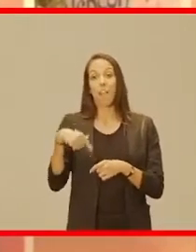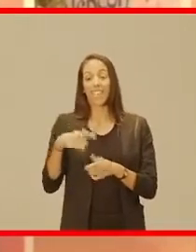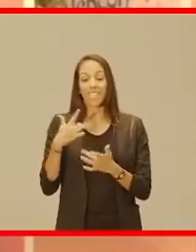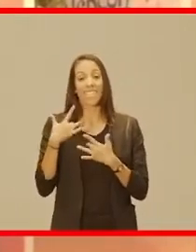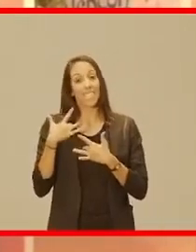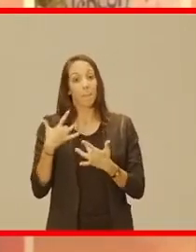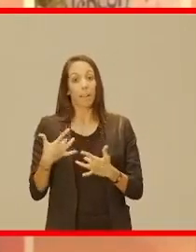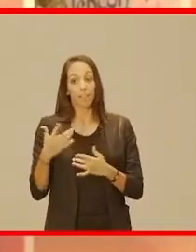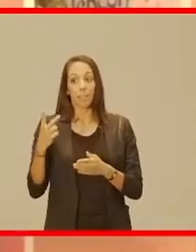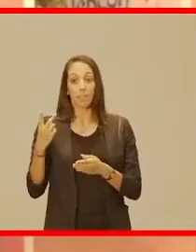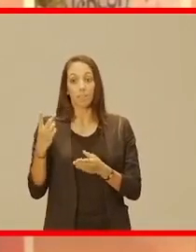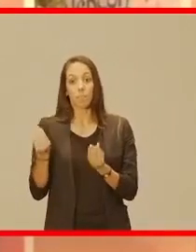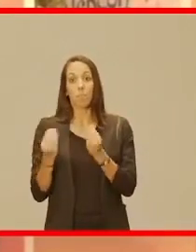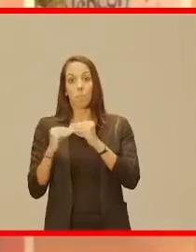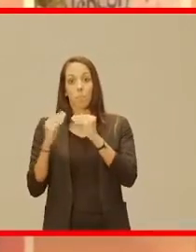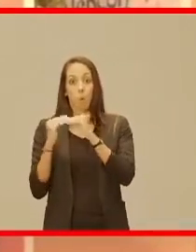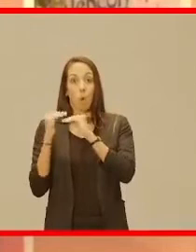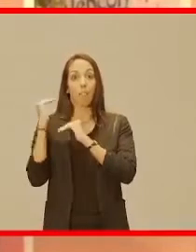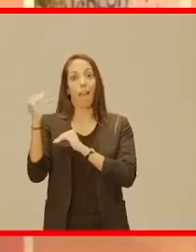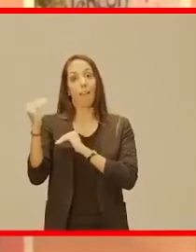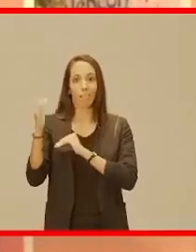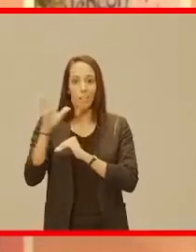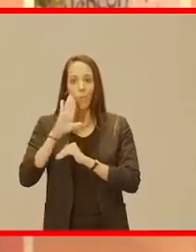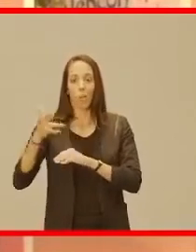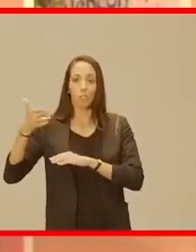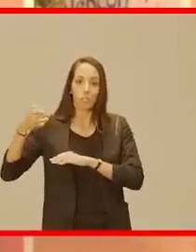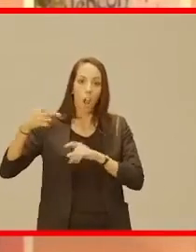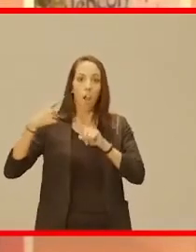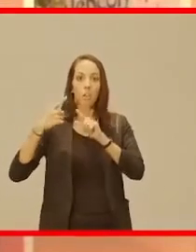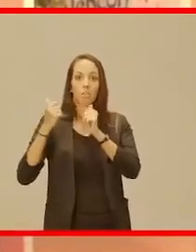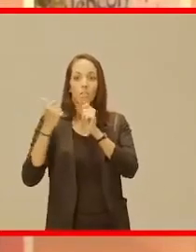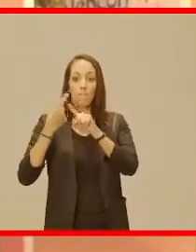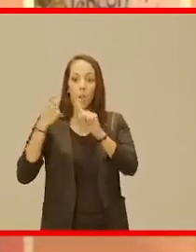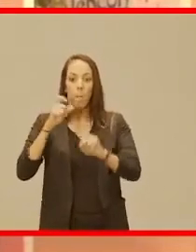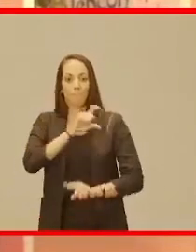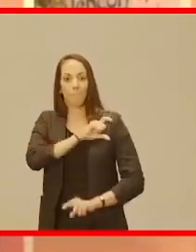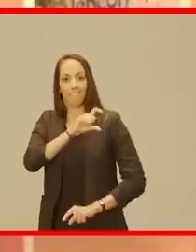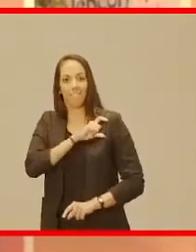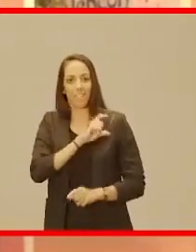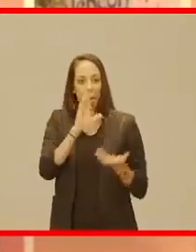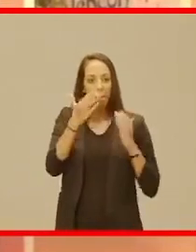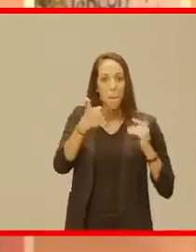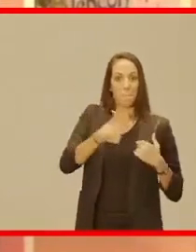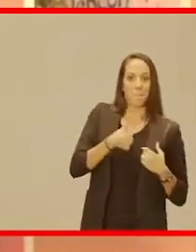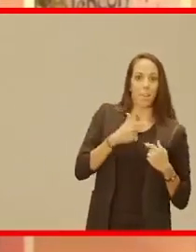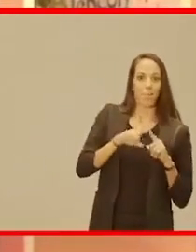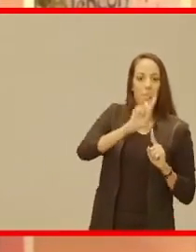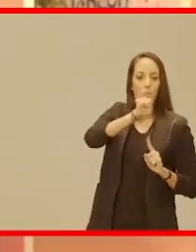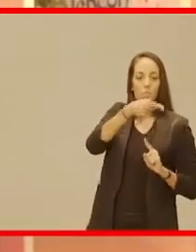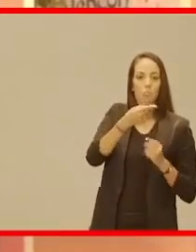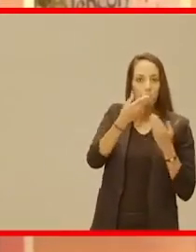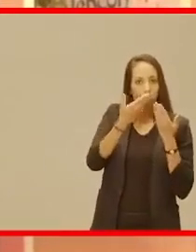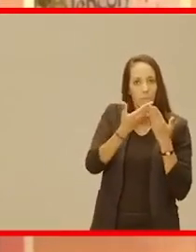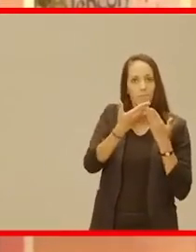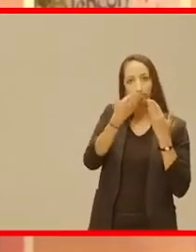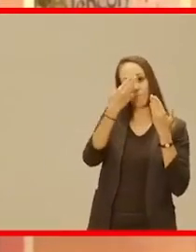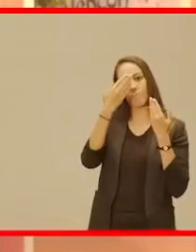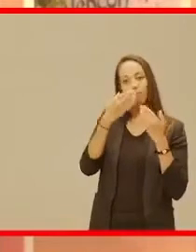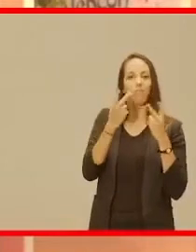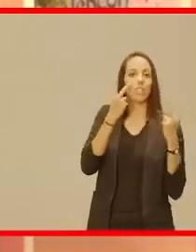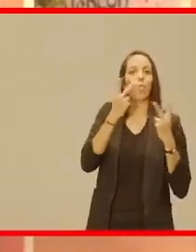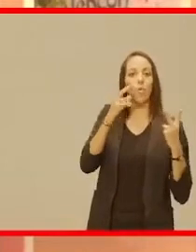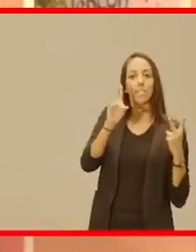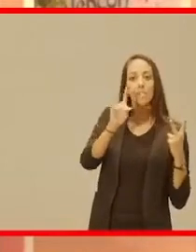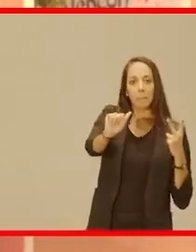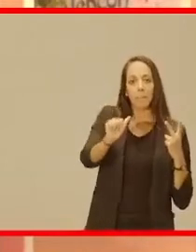police officer than a person without a disability. And since a lot of people who have disabilities are incarcerated right now as we